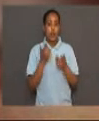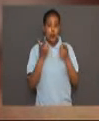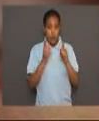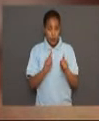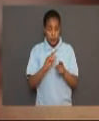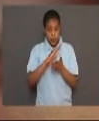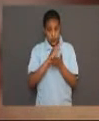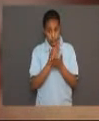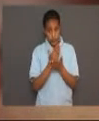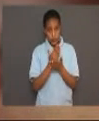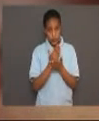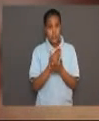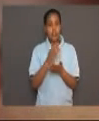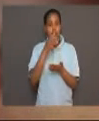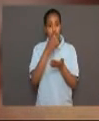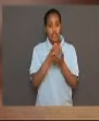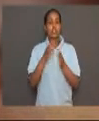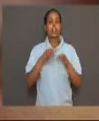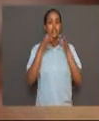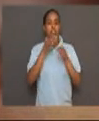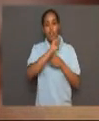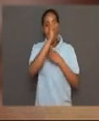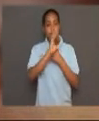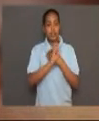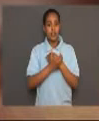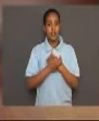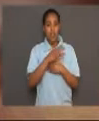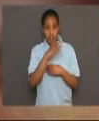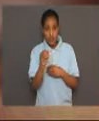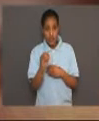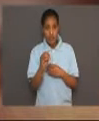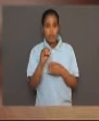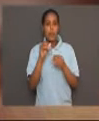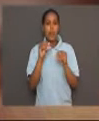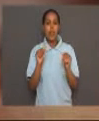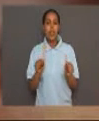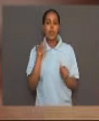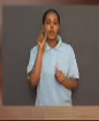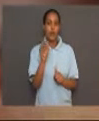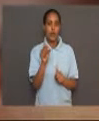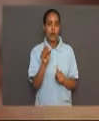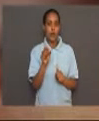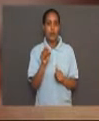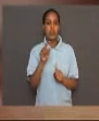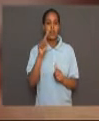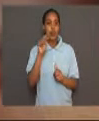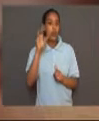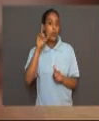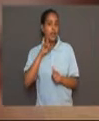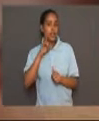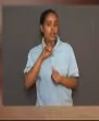When it is between its glass transition temperature and its melting point, a